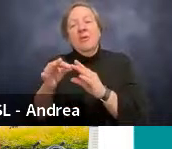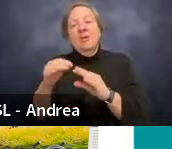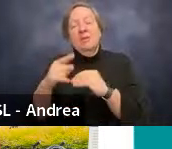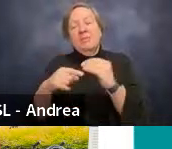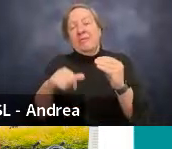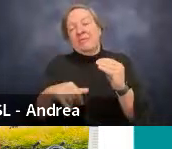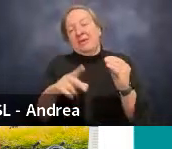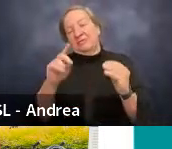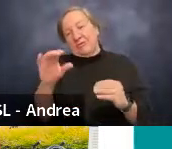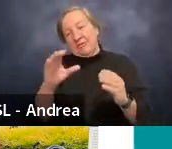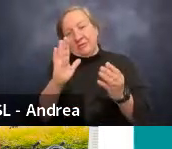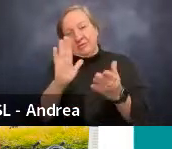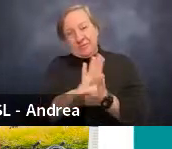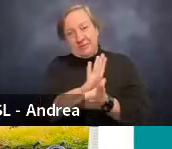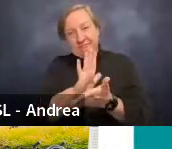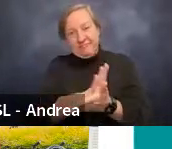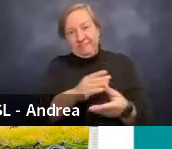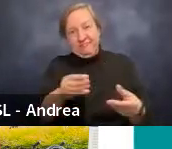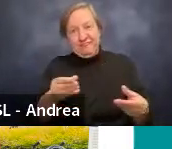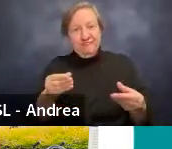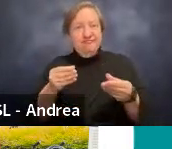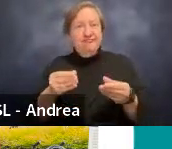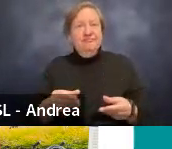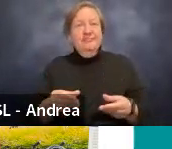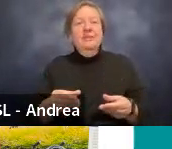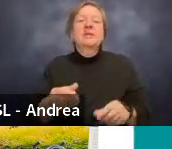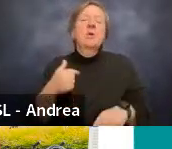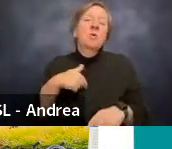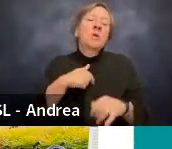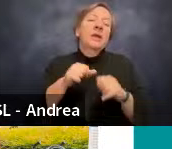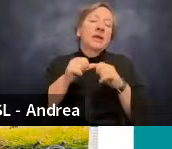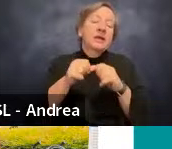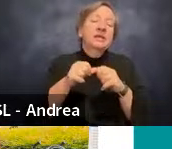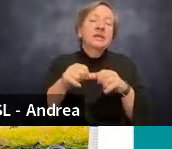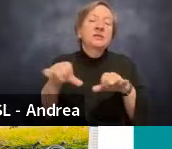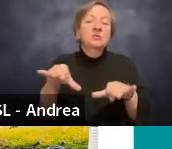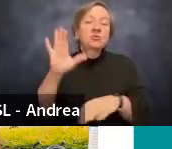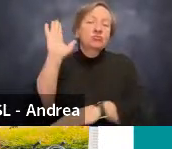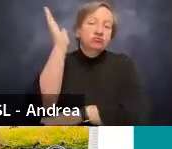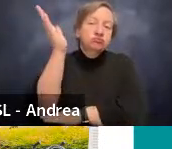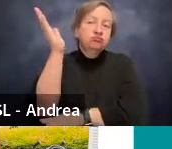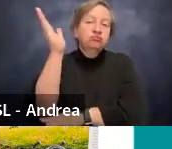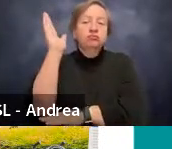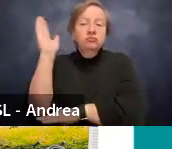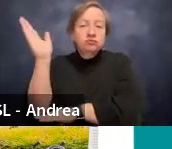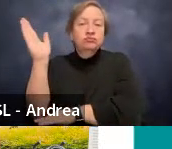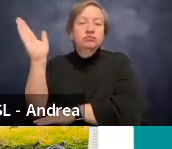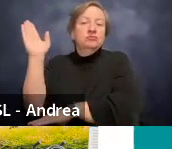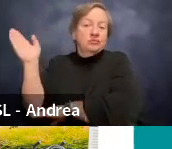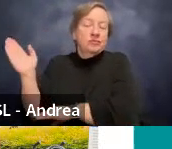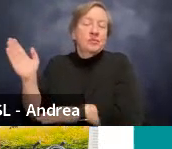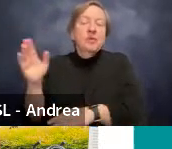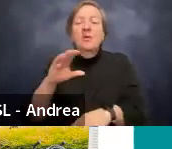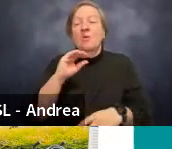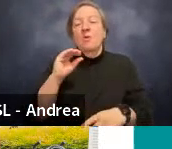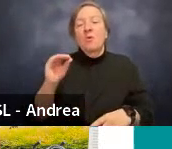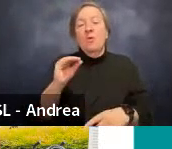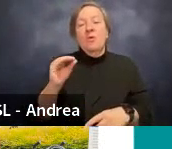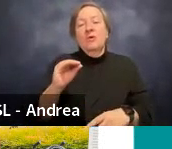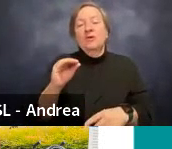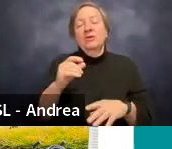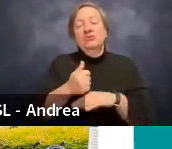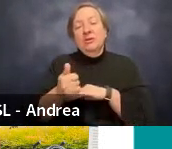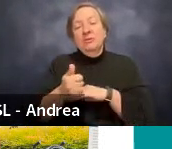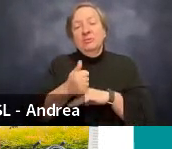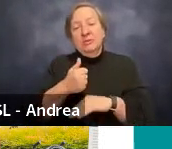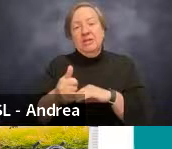document. So we continue to do presentations. The Oregon Transportation Commission, Ray